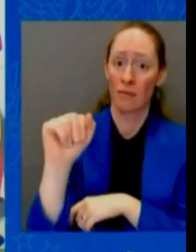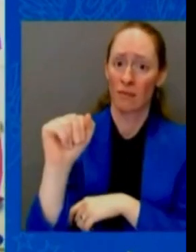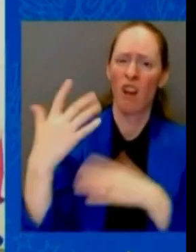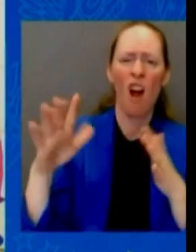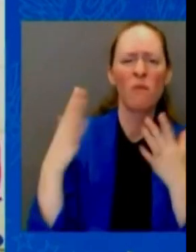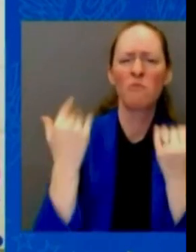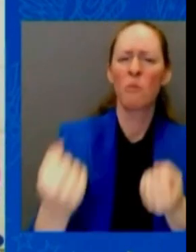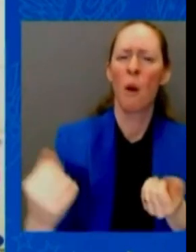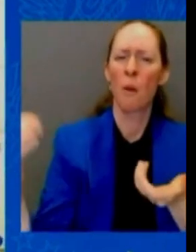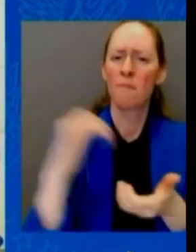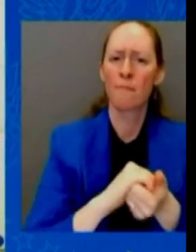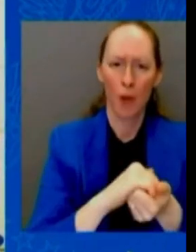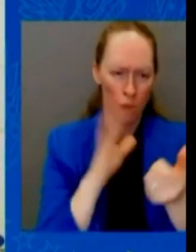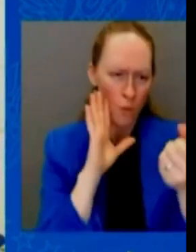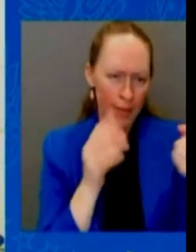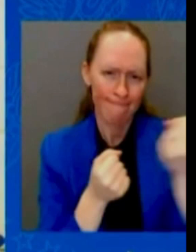centuries.